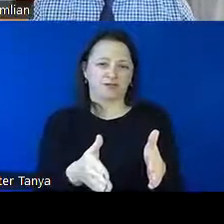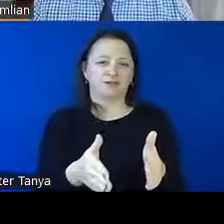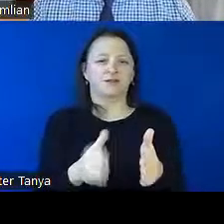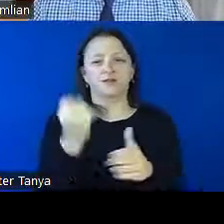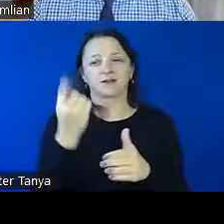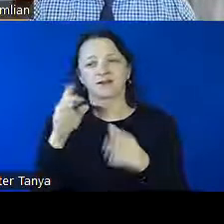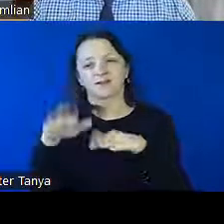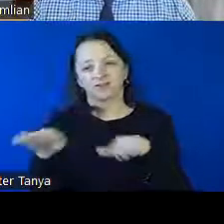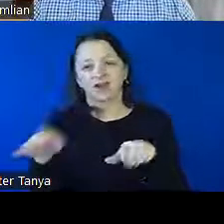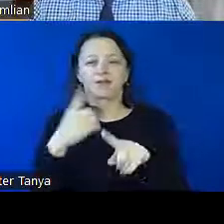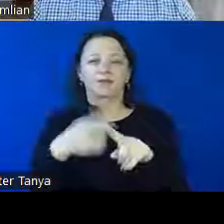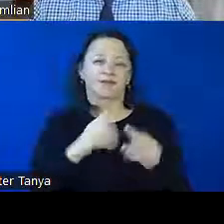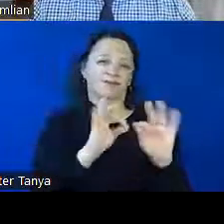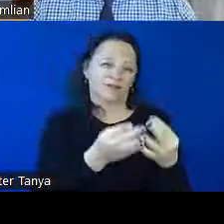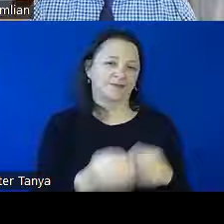family.